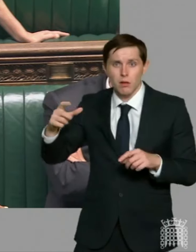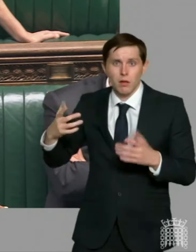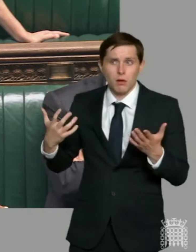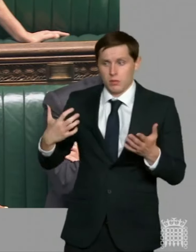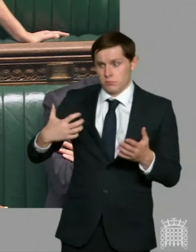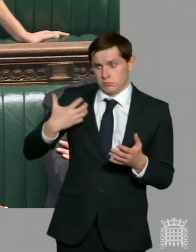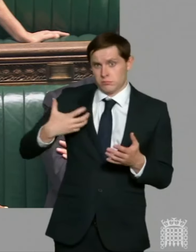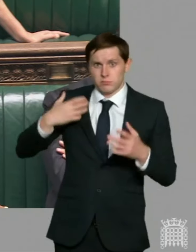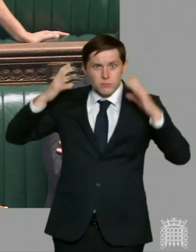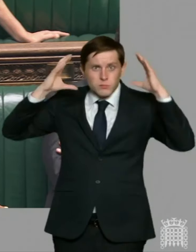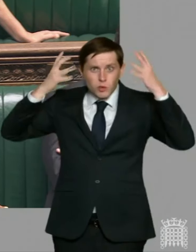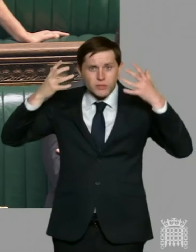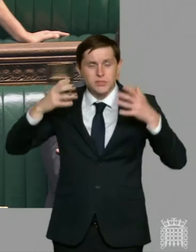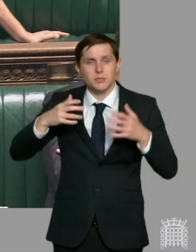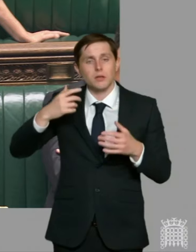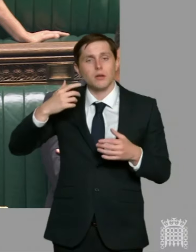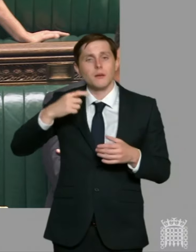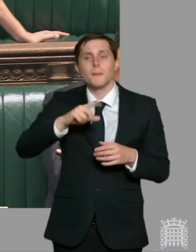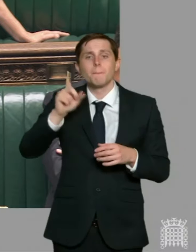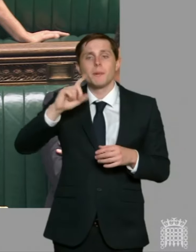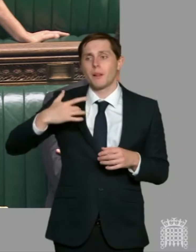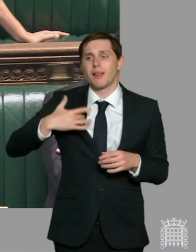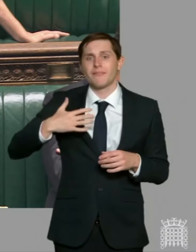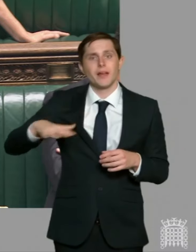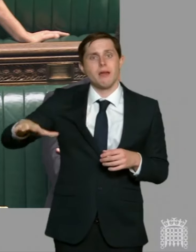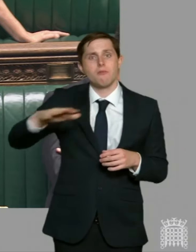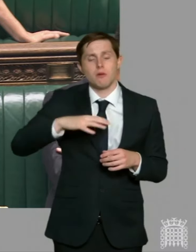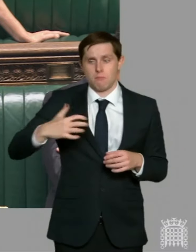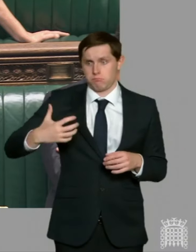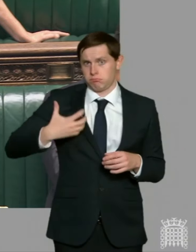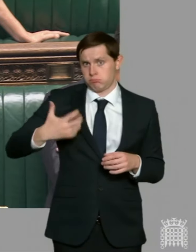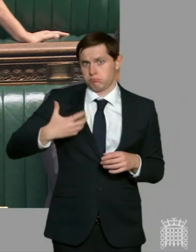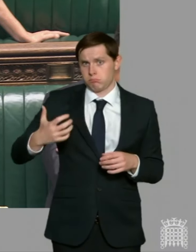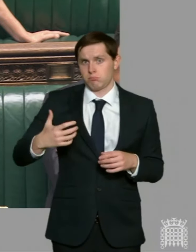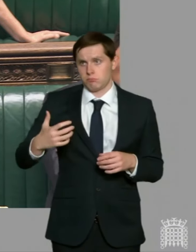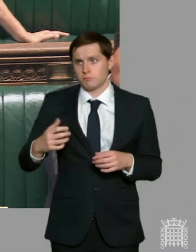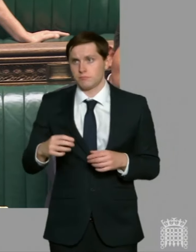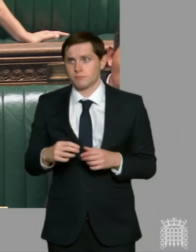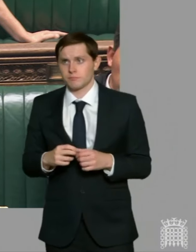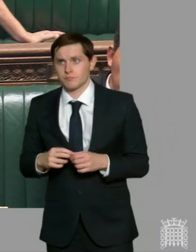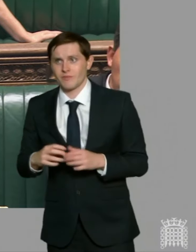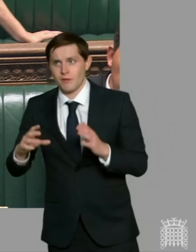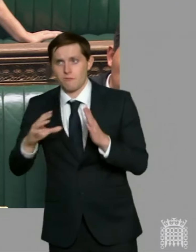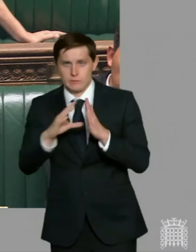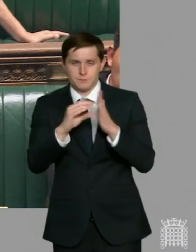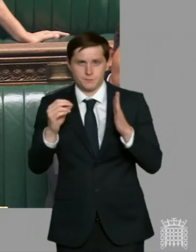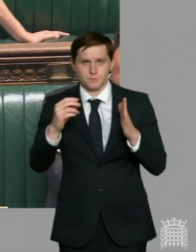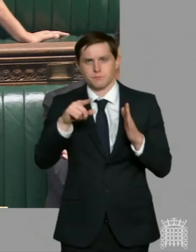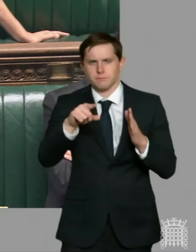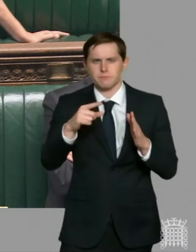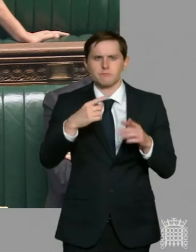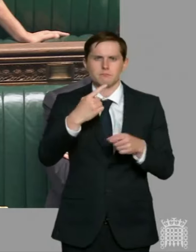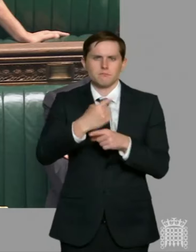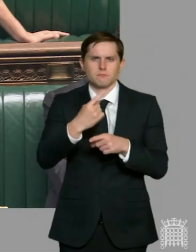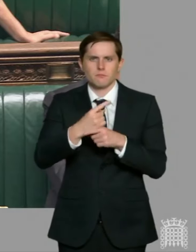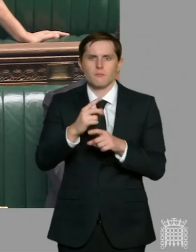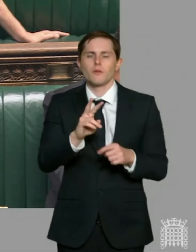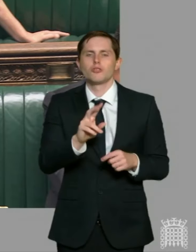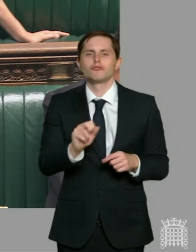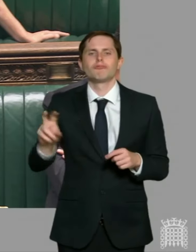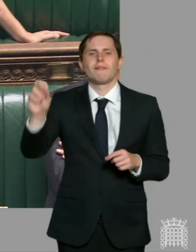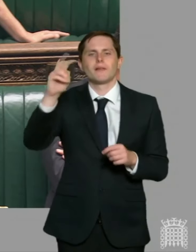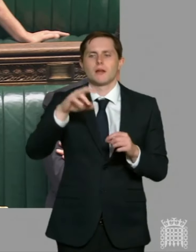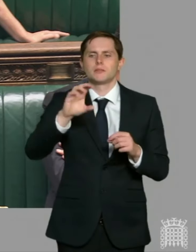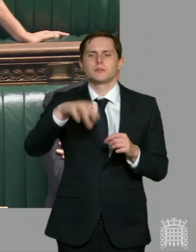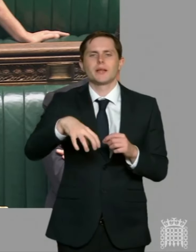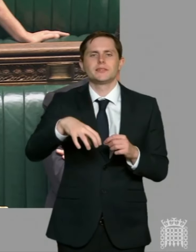traveller sites will cause some concern. The fact that she has stood up and said many of the housing allocations will be surprising. This is very difficult for local councils and